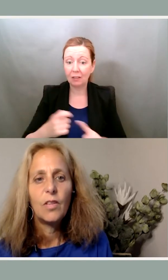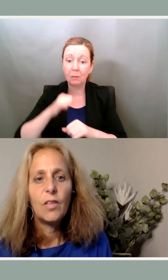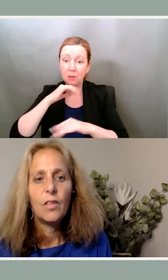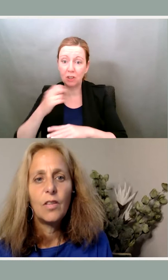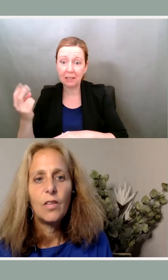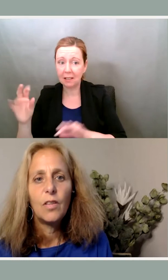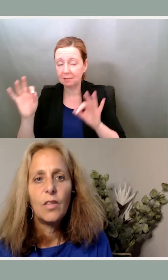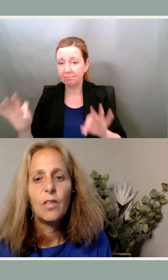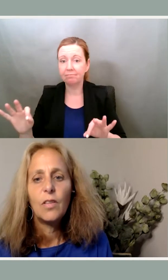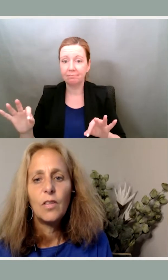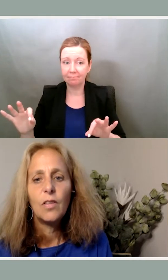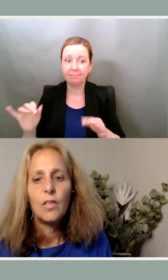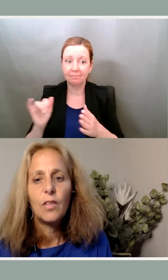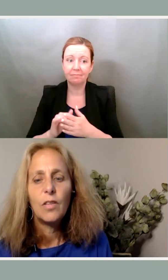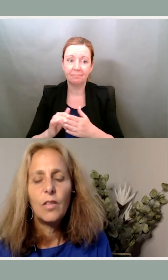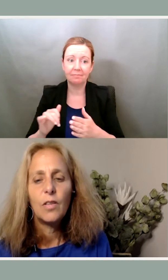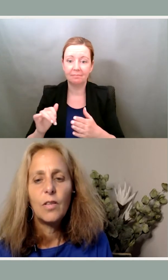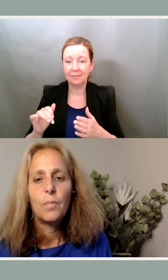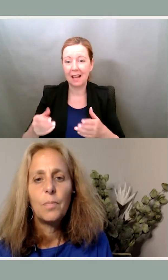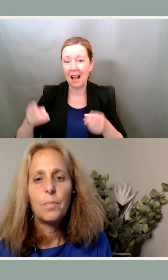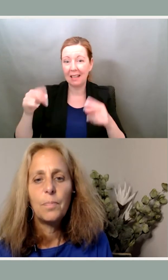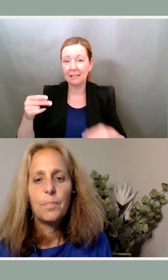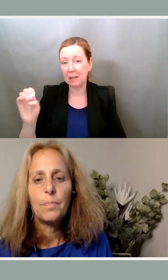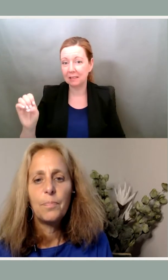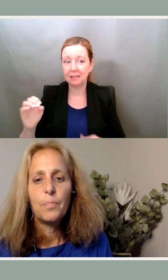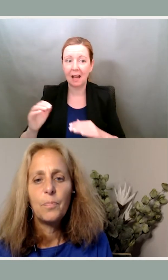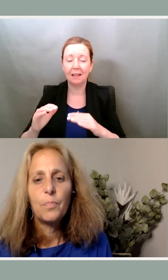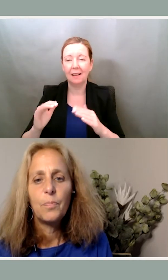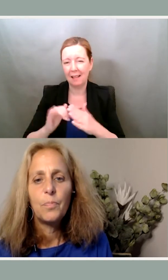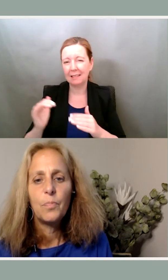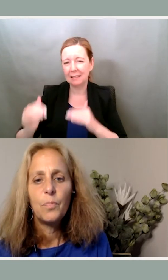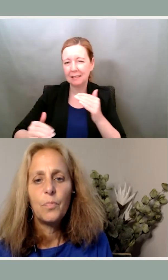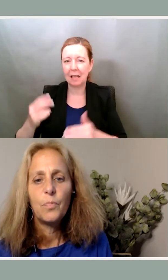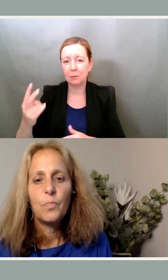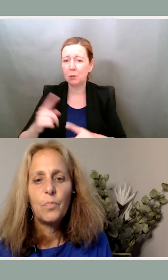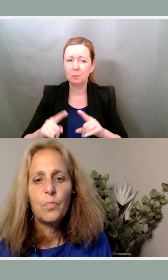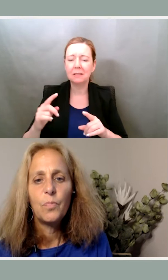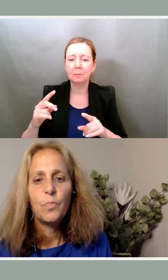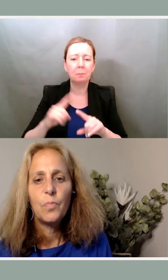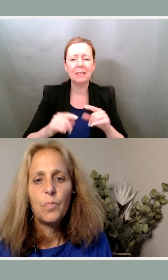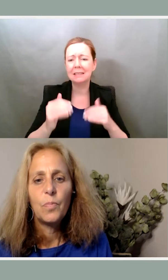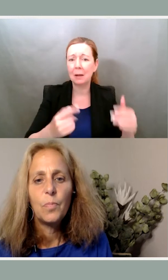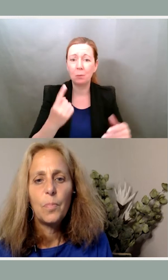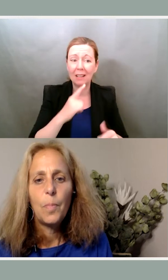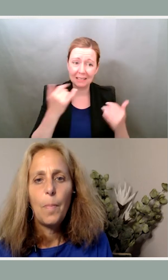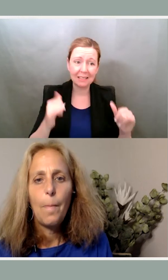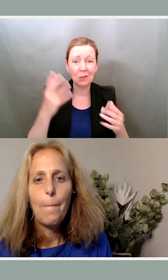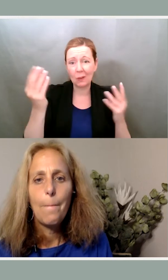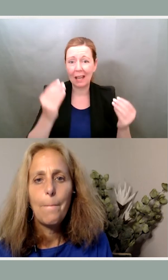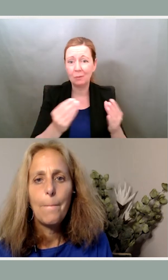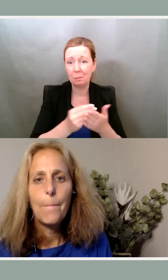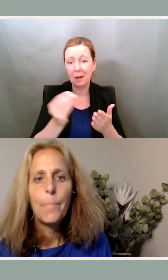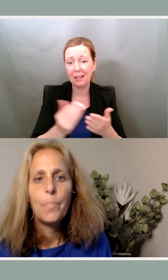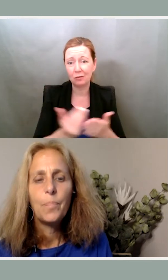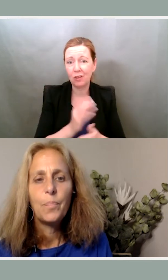the produce with highest pesticide levels. That is step two. But step one is first still going ahead and buying fresh fruits and